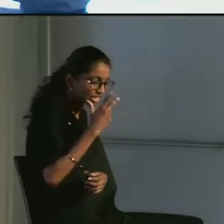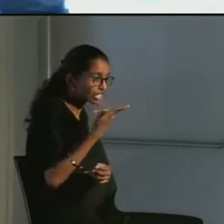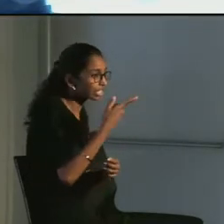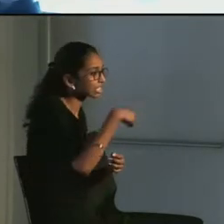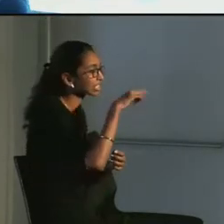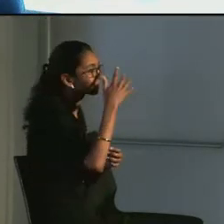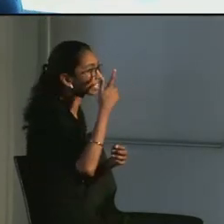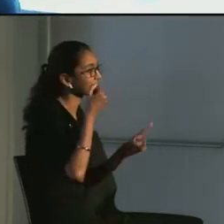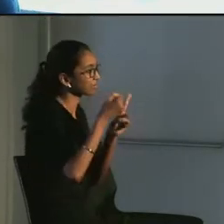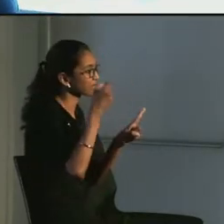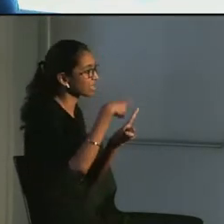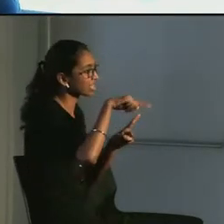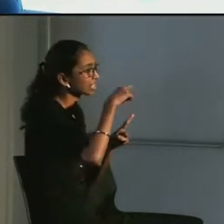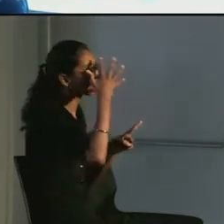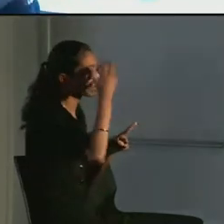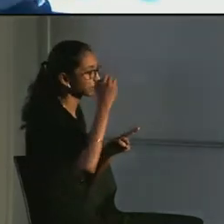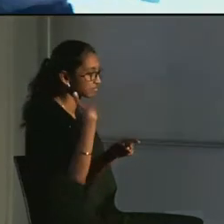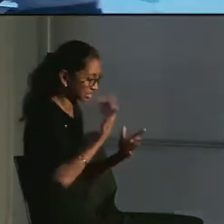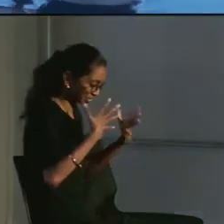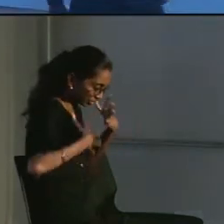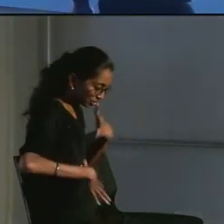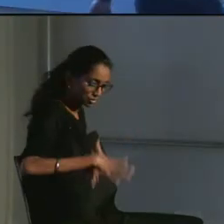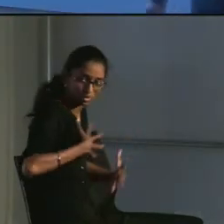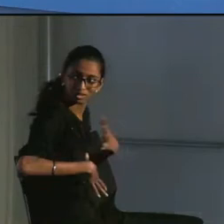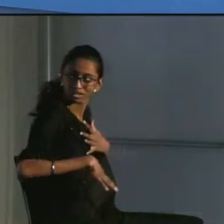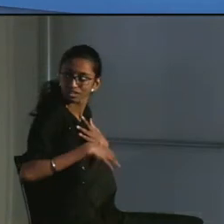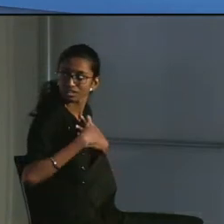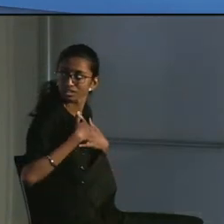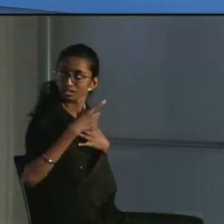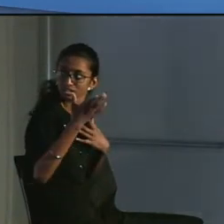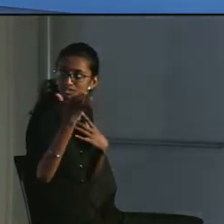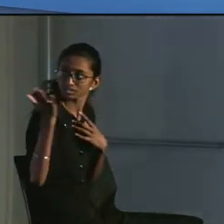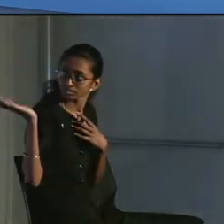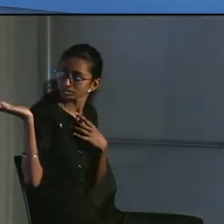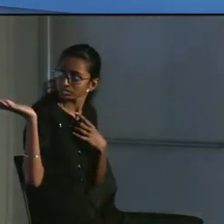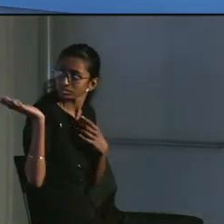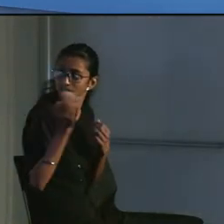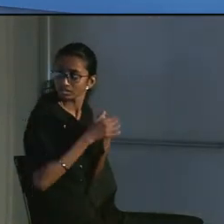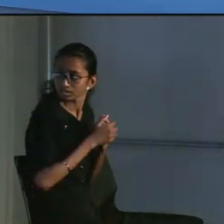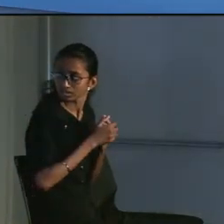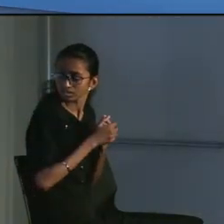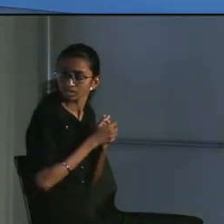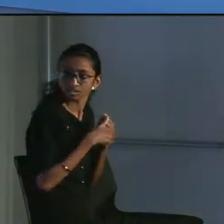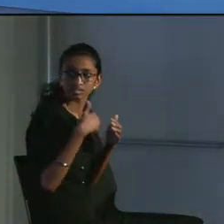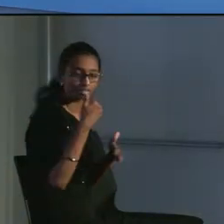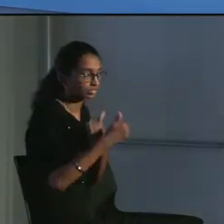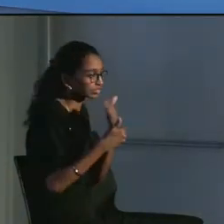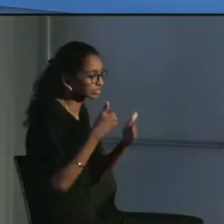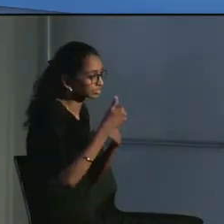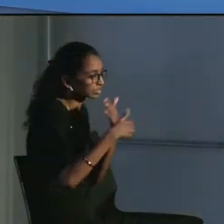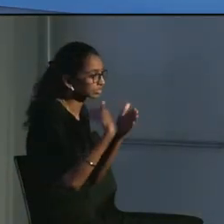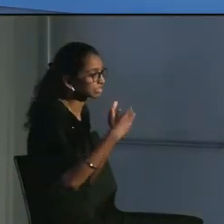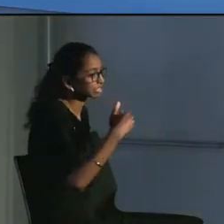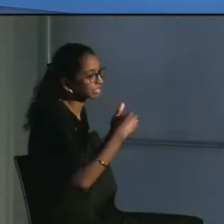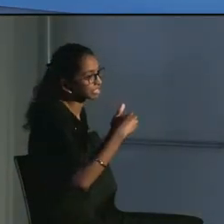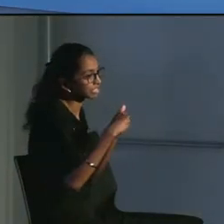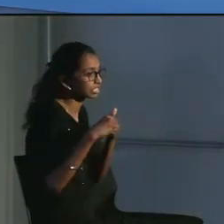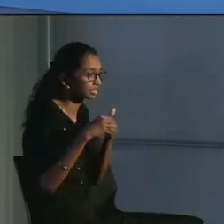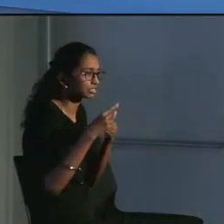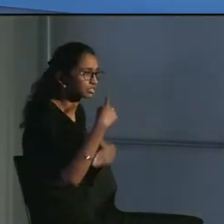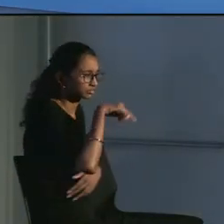remembered what we were. And that it became a recurring pattern. And it led to, from a